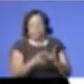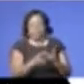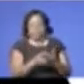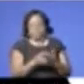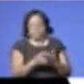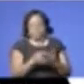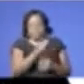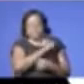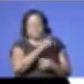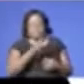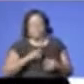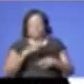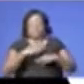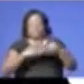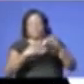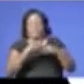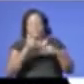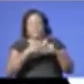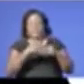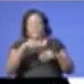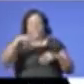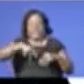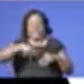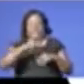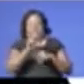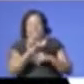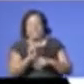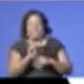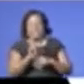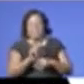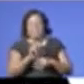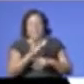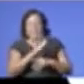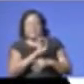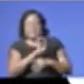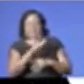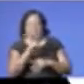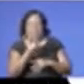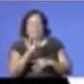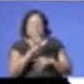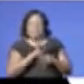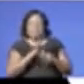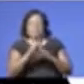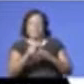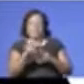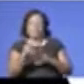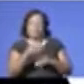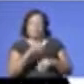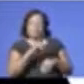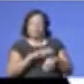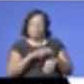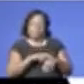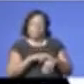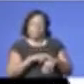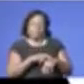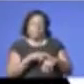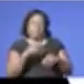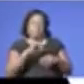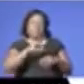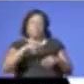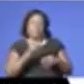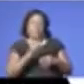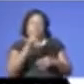administrative complex in Pinedale, 8 Mile Rock, the junior high school in Holmes Rock,